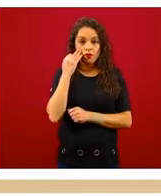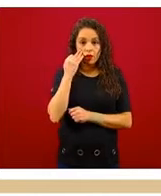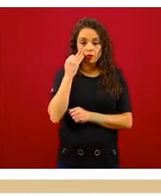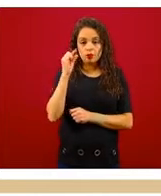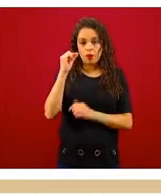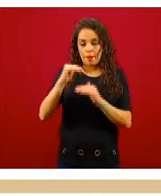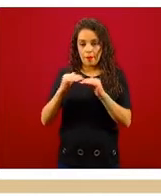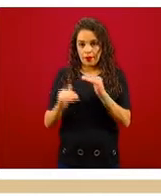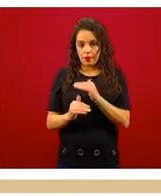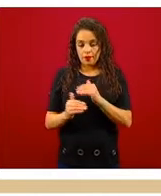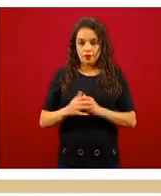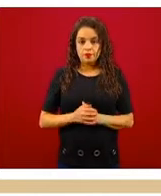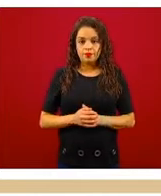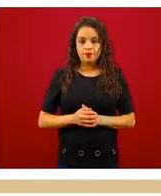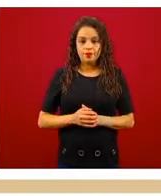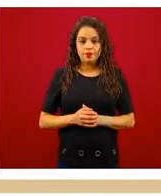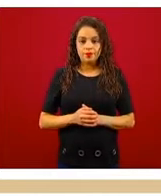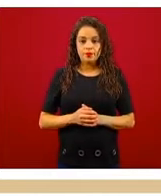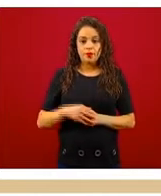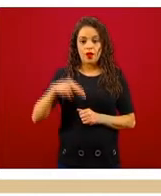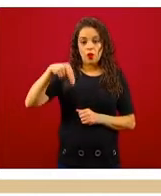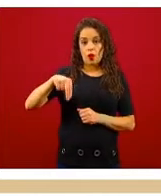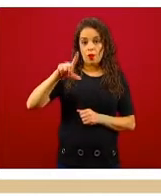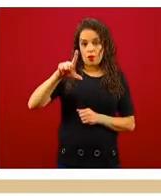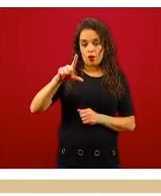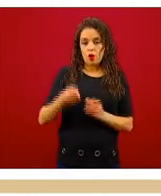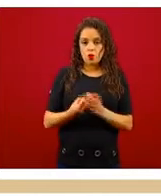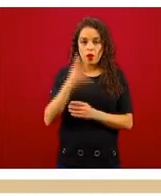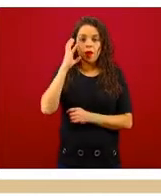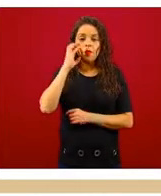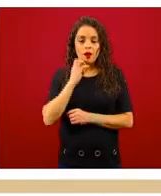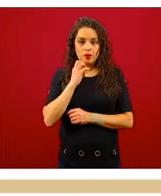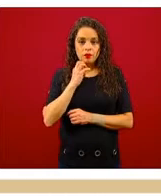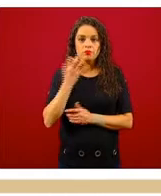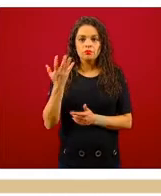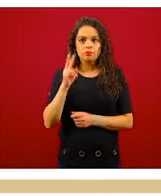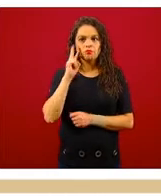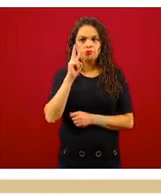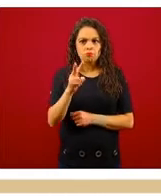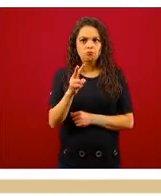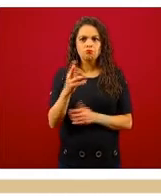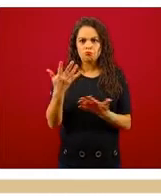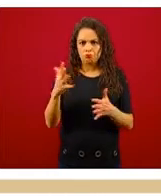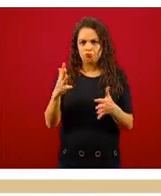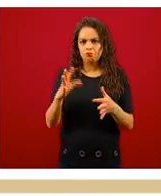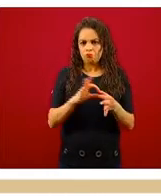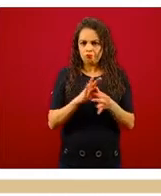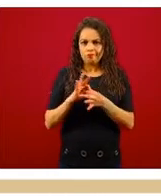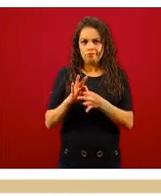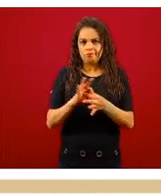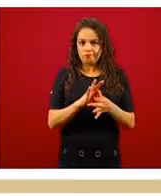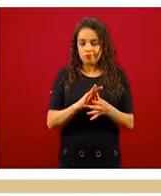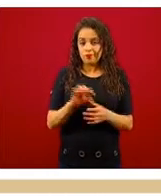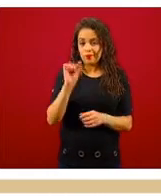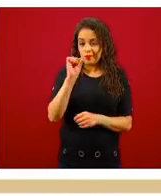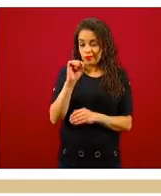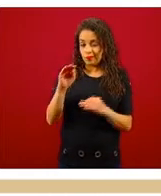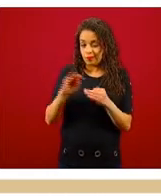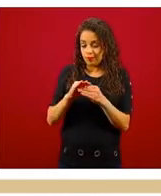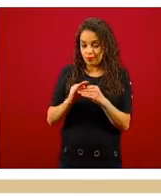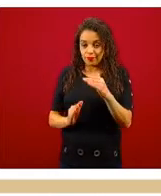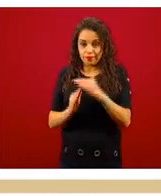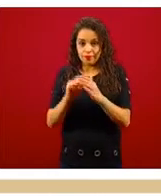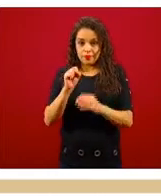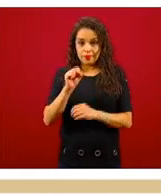Twitter users, not so much to the Google and Facebook users. In Nuevo León, it has a